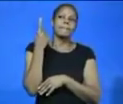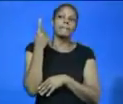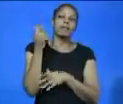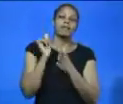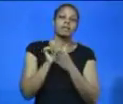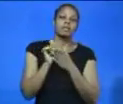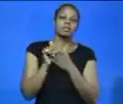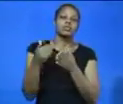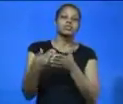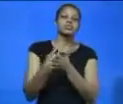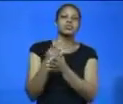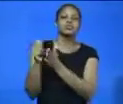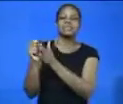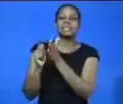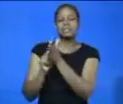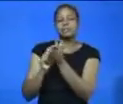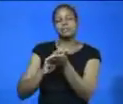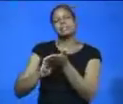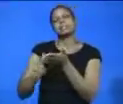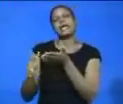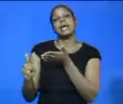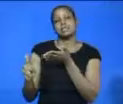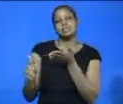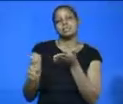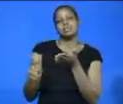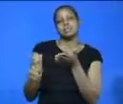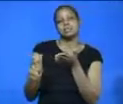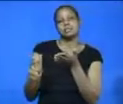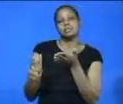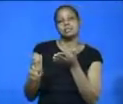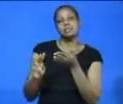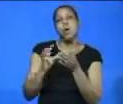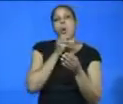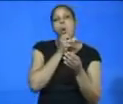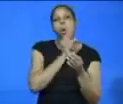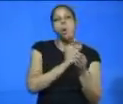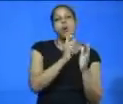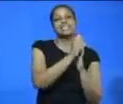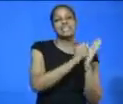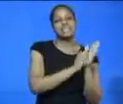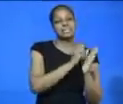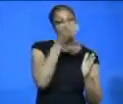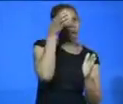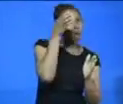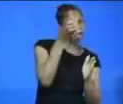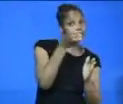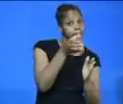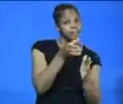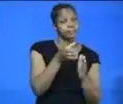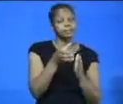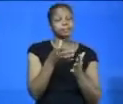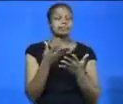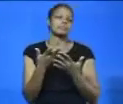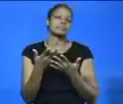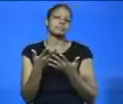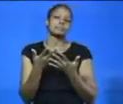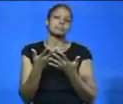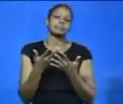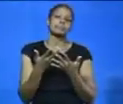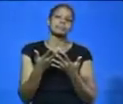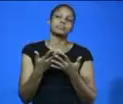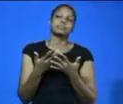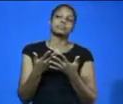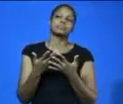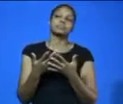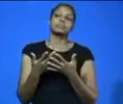this New Testament text, in its Old Testament context, seeks to